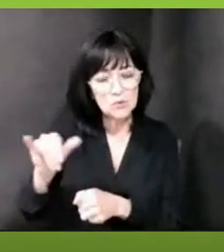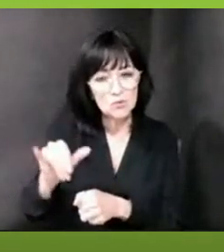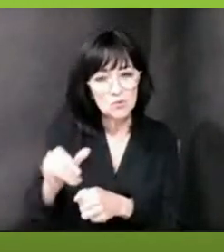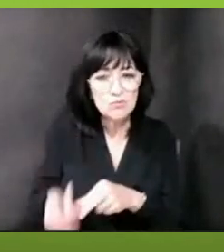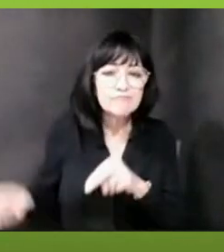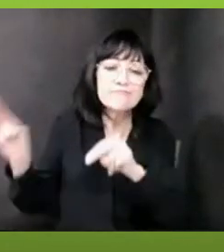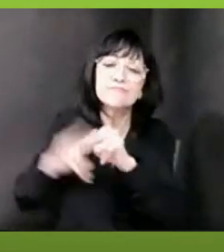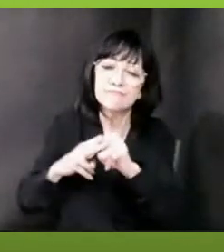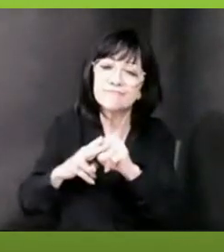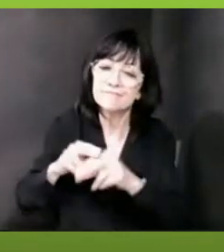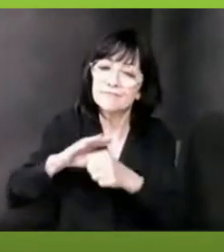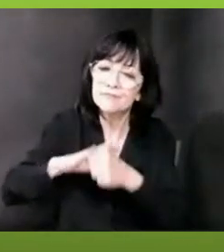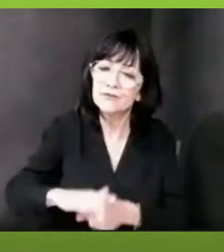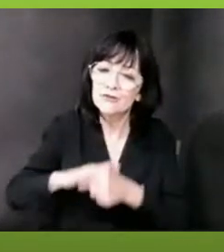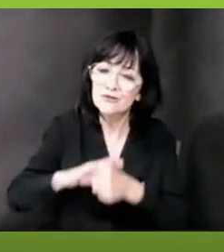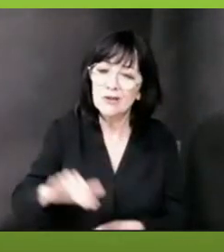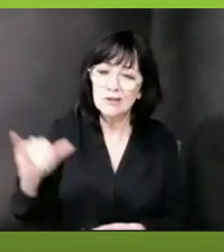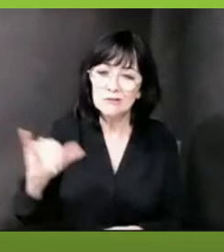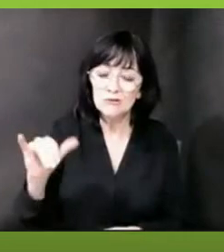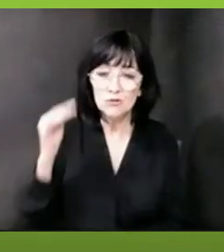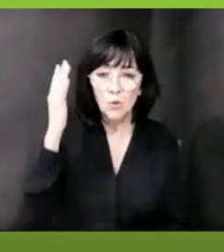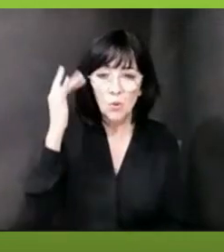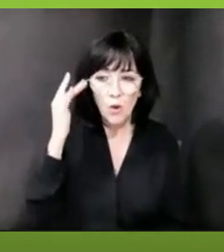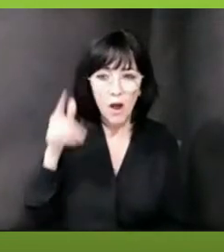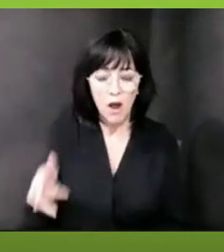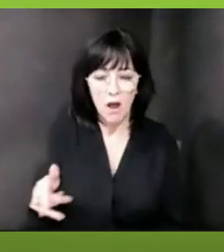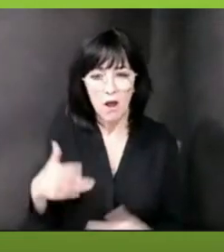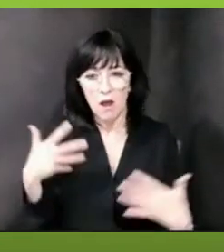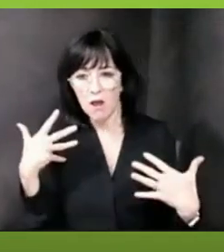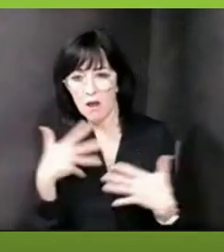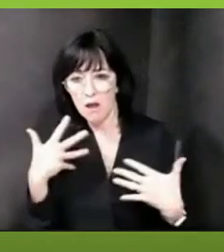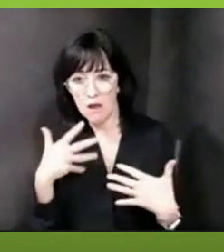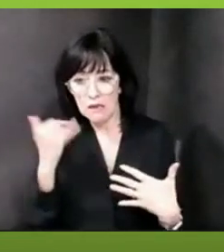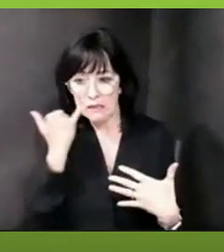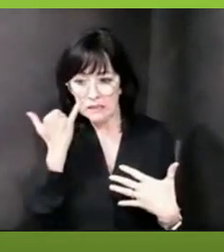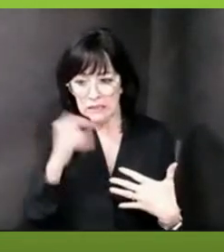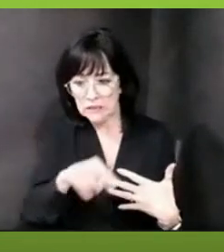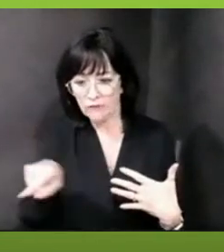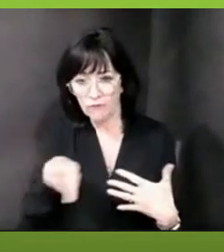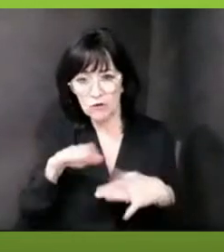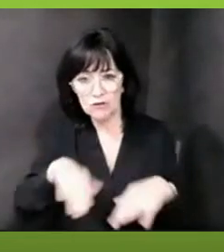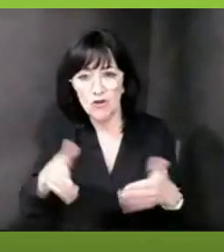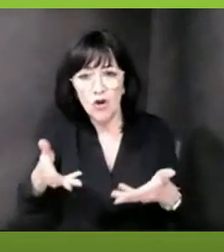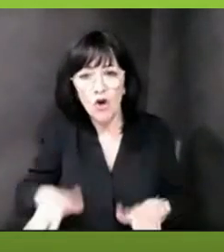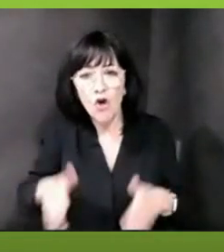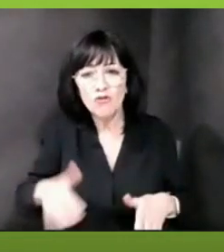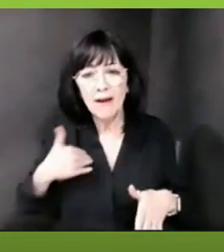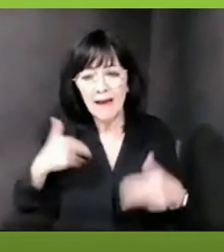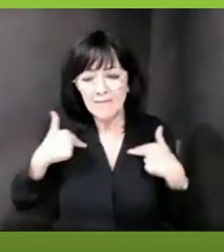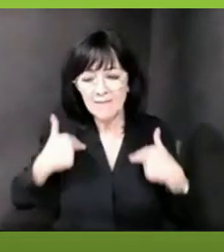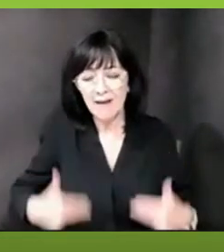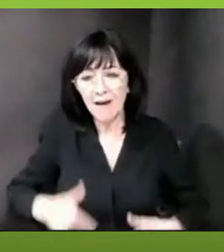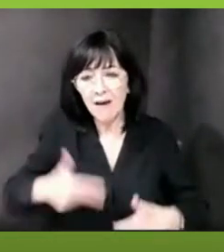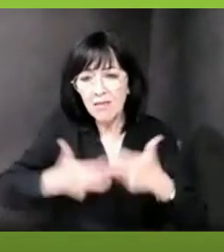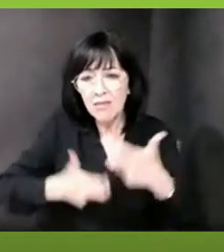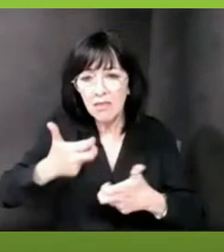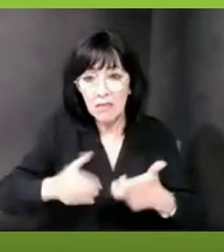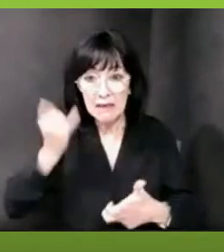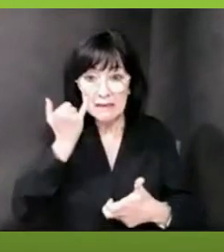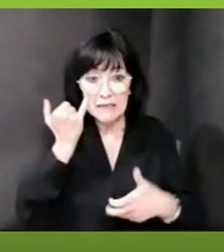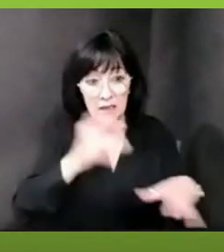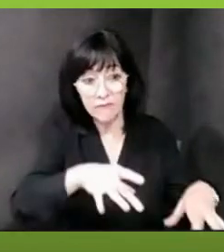of COVID-19, and certainly fear of spreading the illness to maybe someone within their household. We've certainly